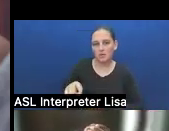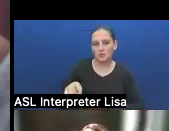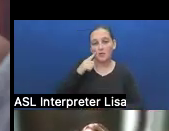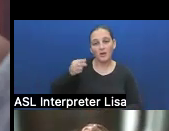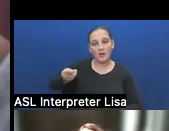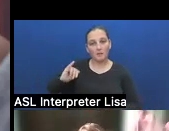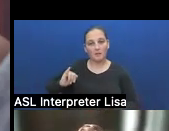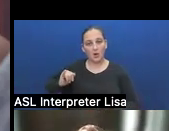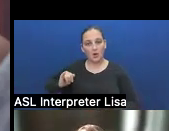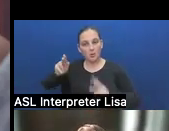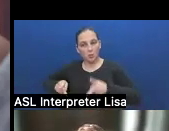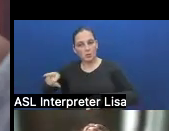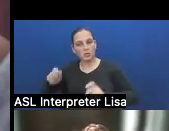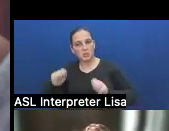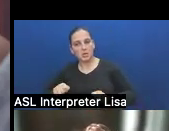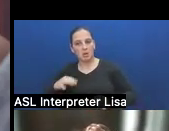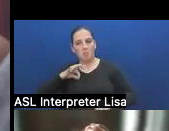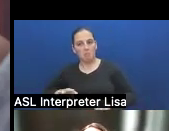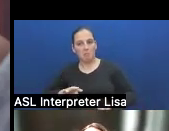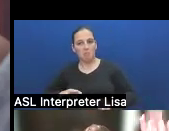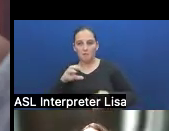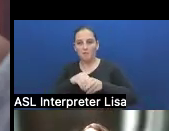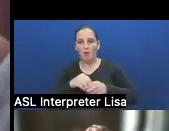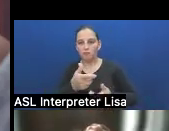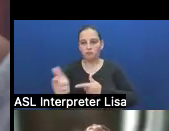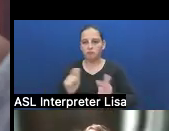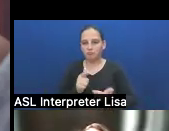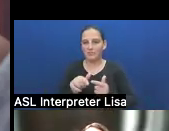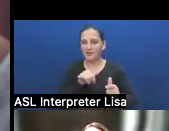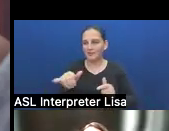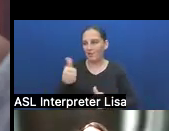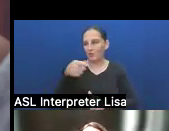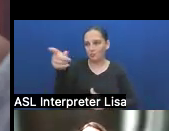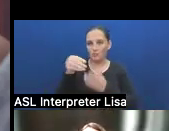same opportunity to benefit from the program, service, or activity. That I'm sure of.